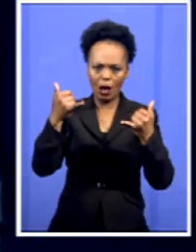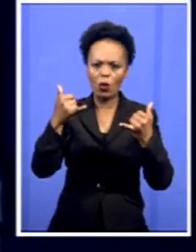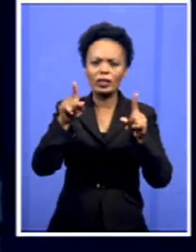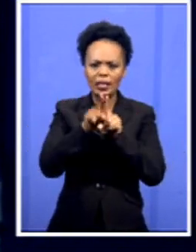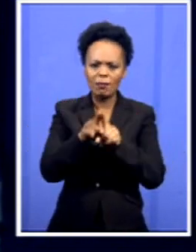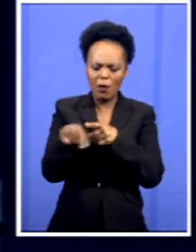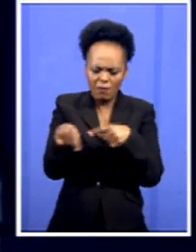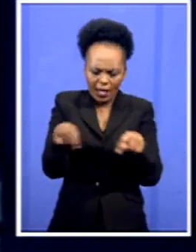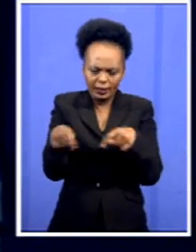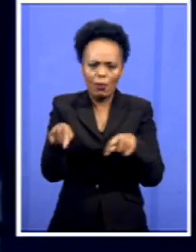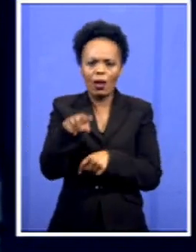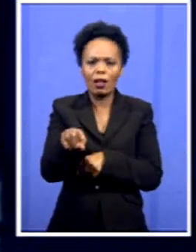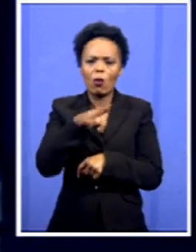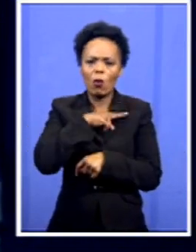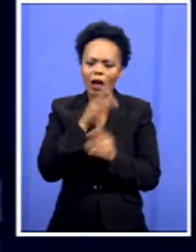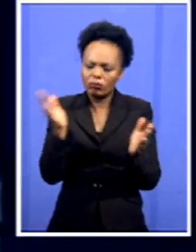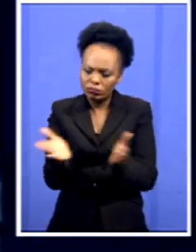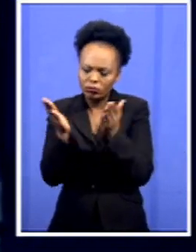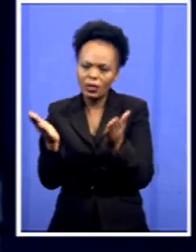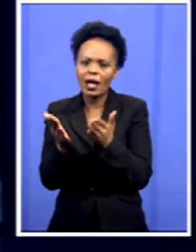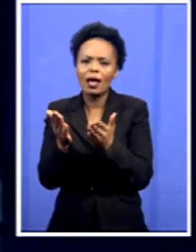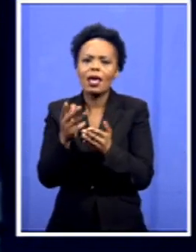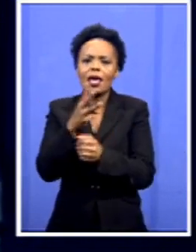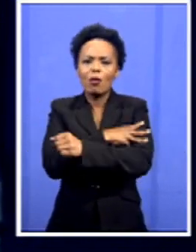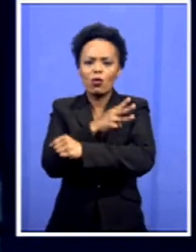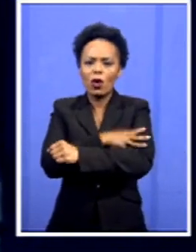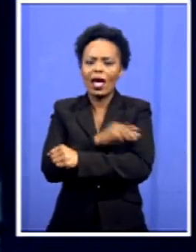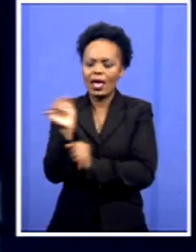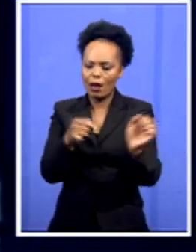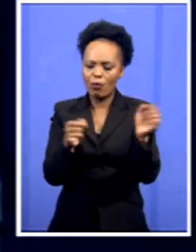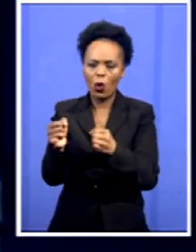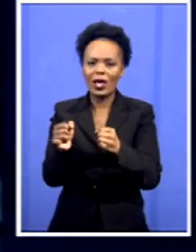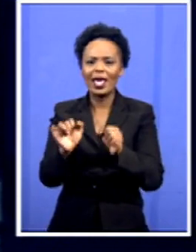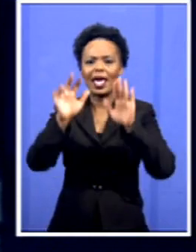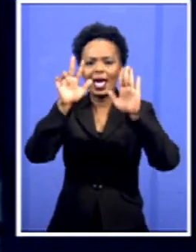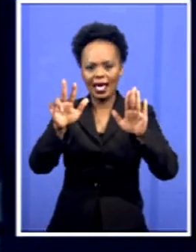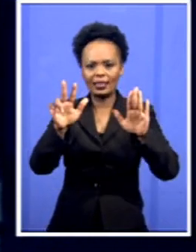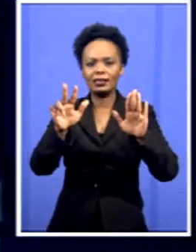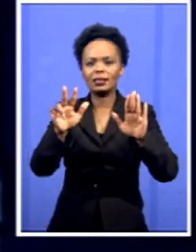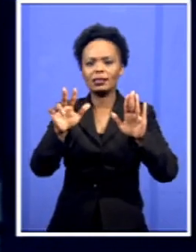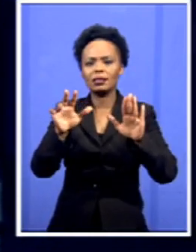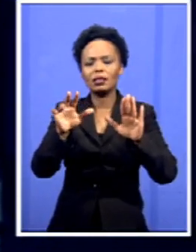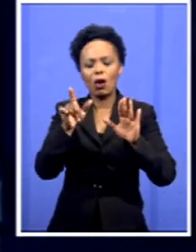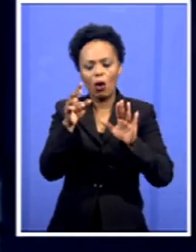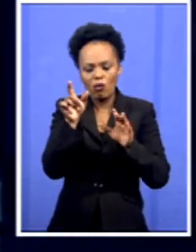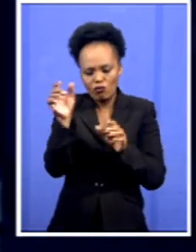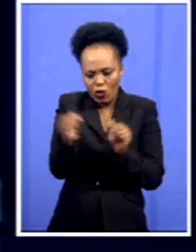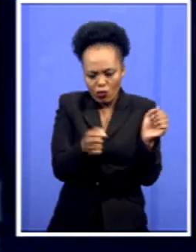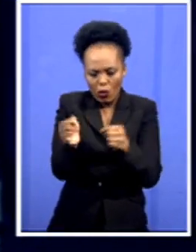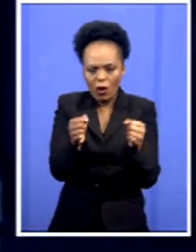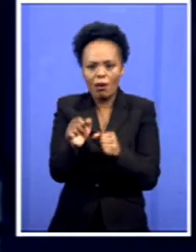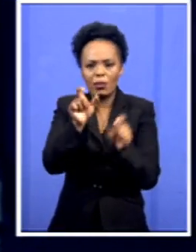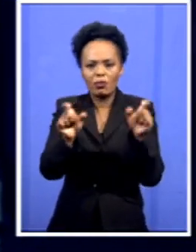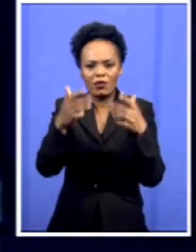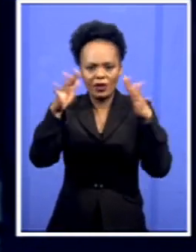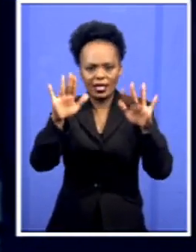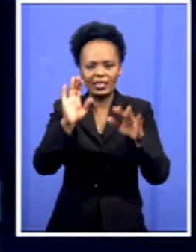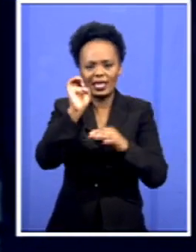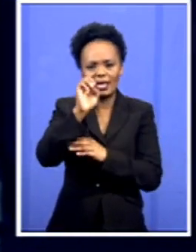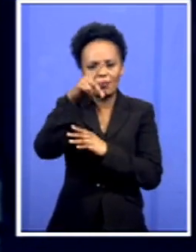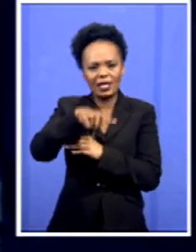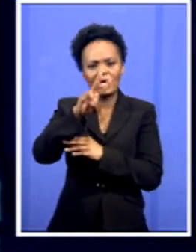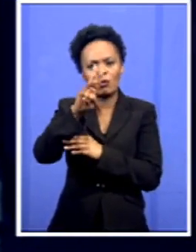managed to convince the employer to employ last week 80 of our people. The municipality, through the EPWPs and